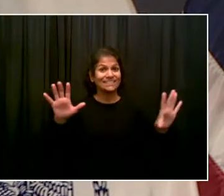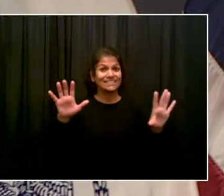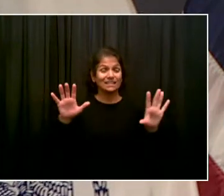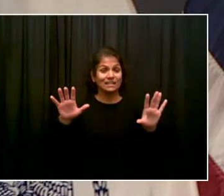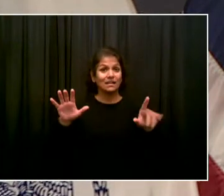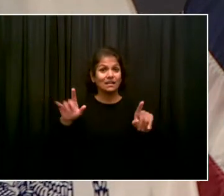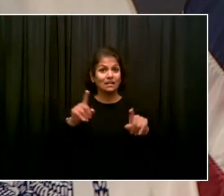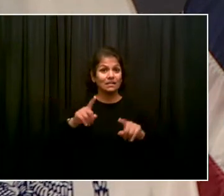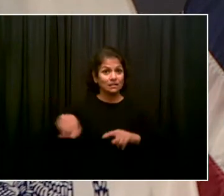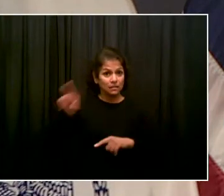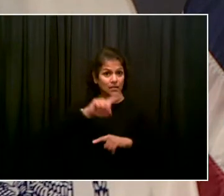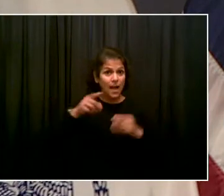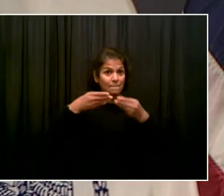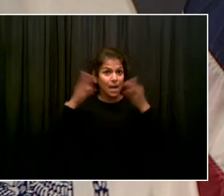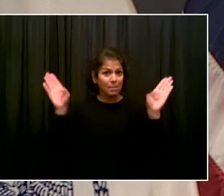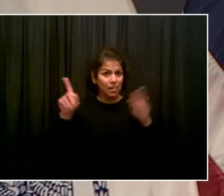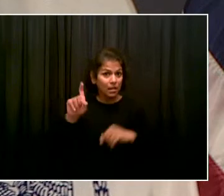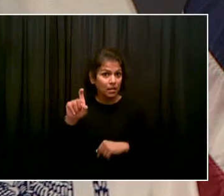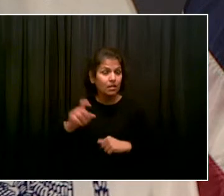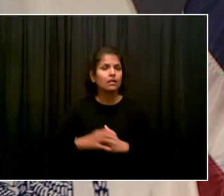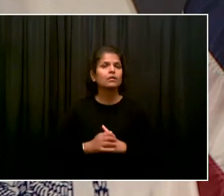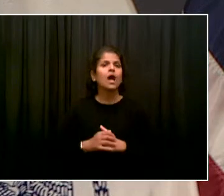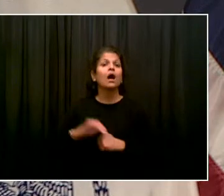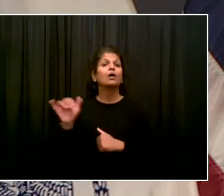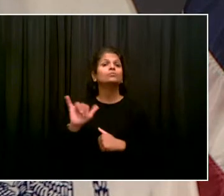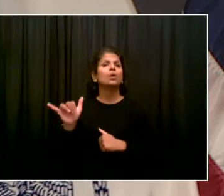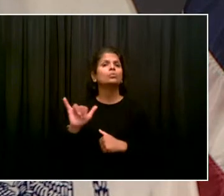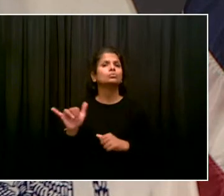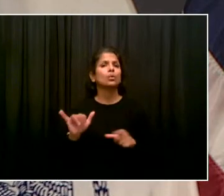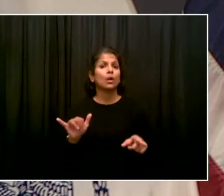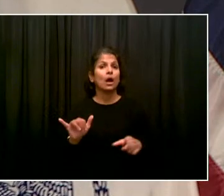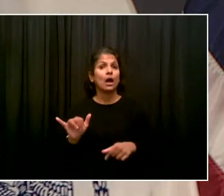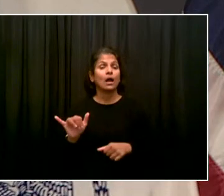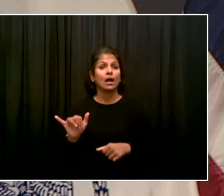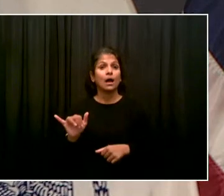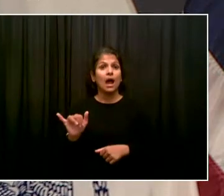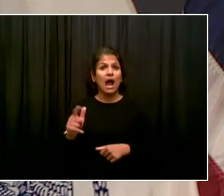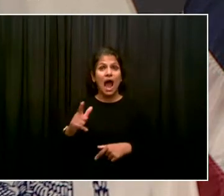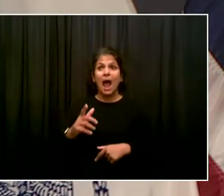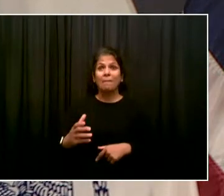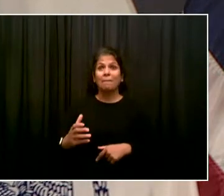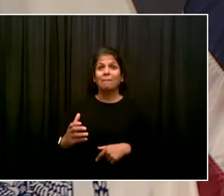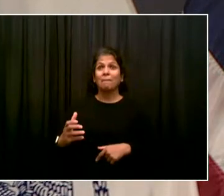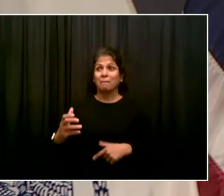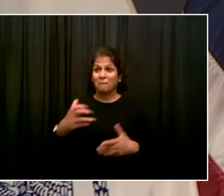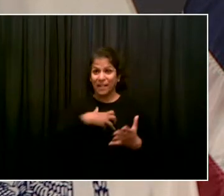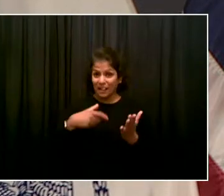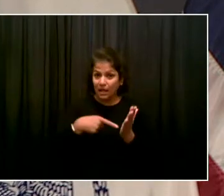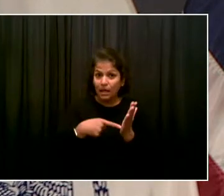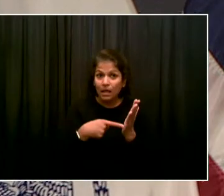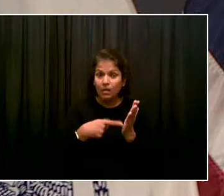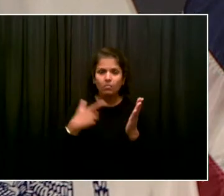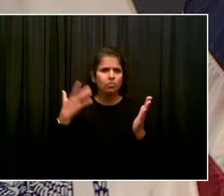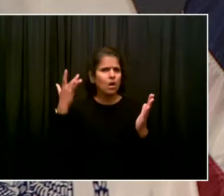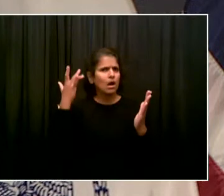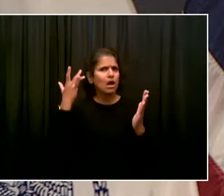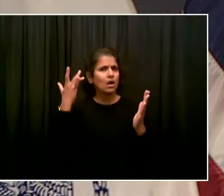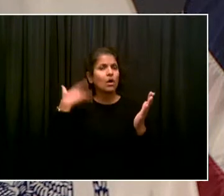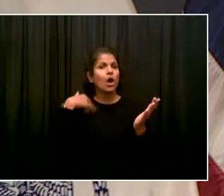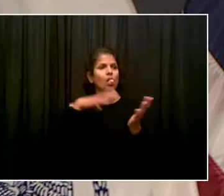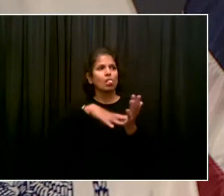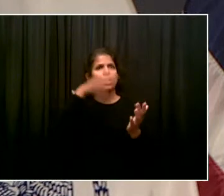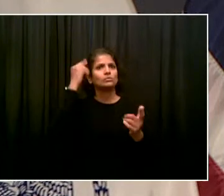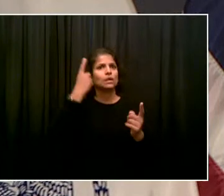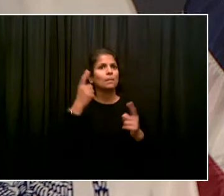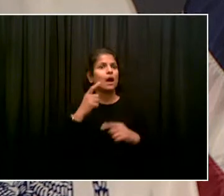And was your appeal prompted by your awareness that DOI was investigating the matter? Look, Yoav, it was important to